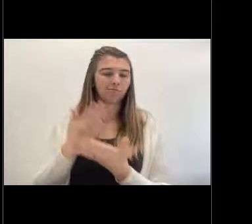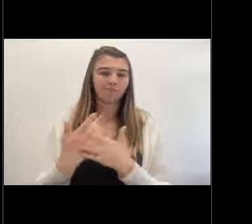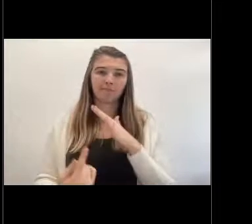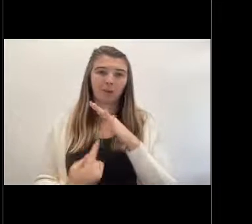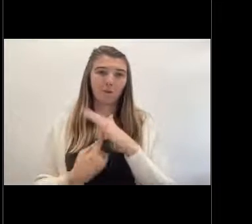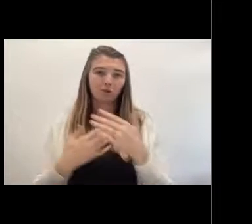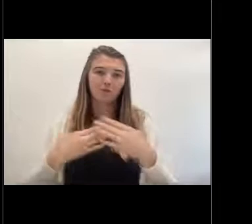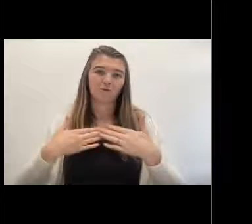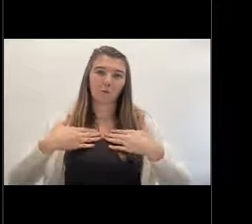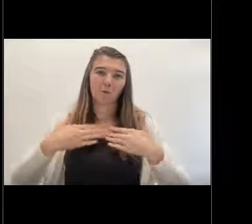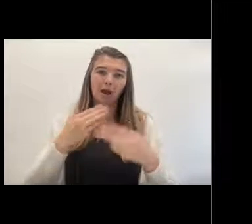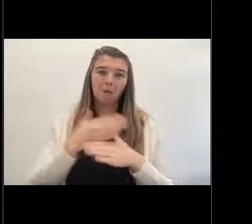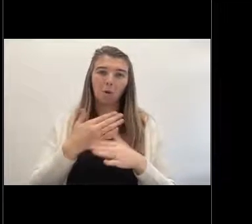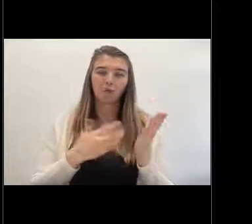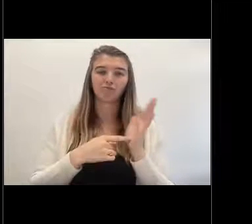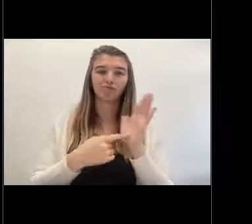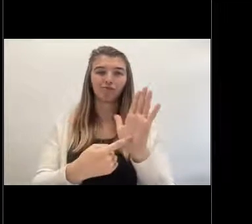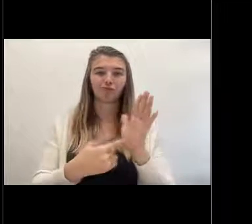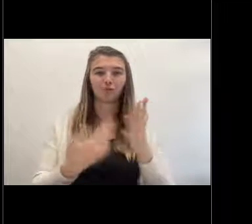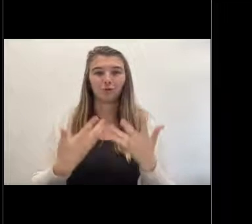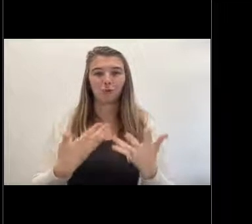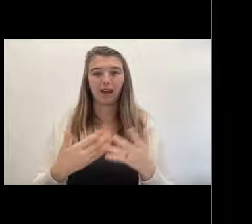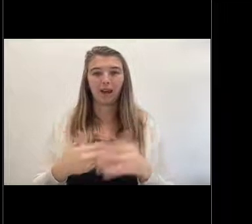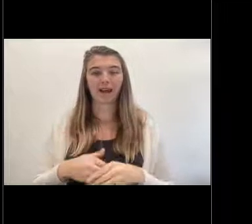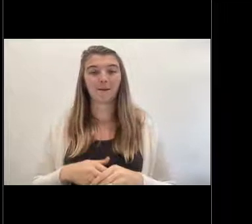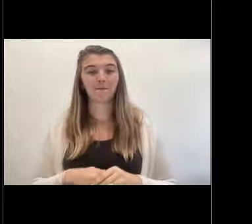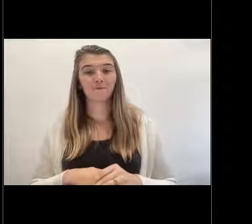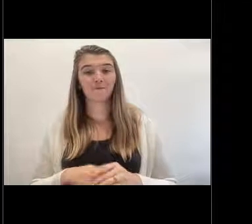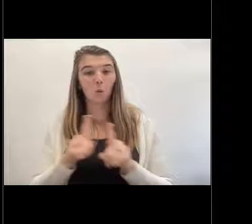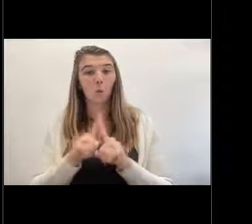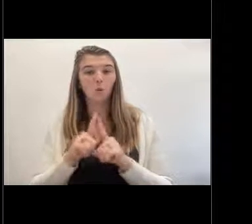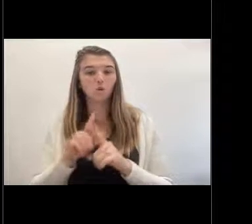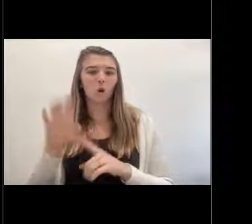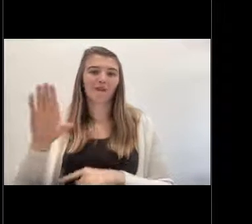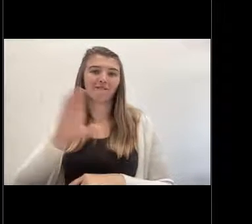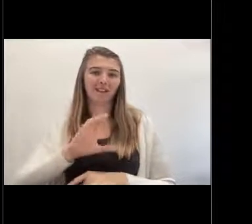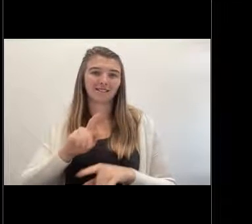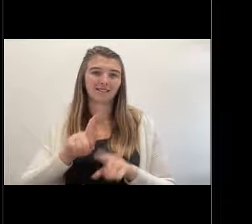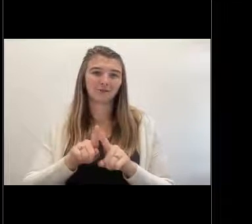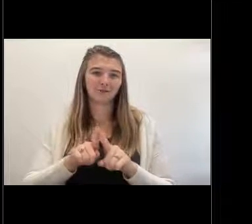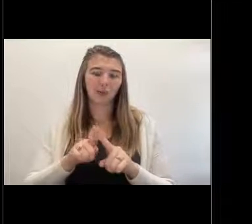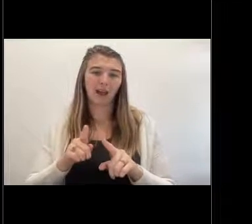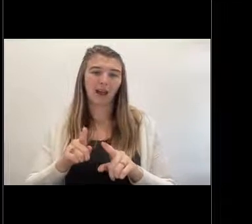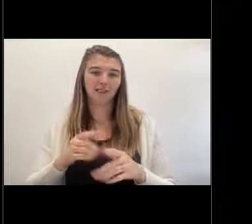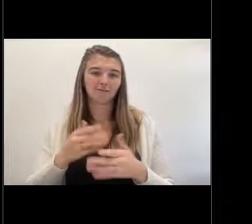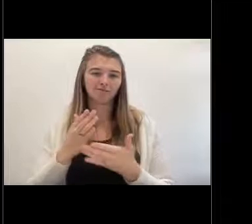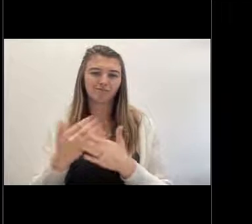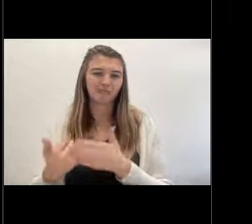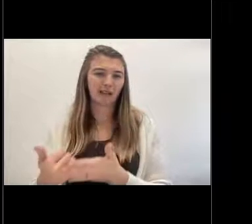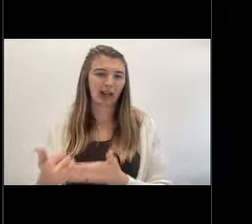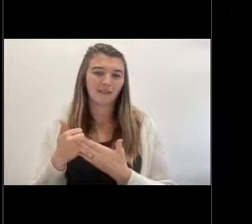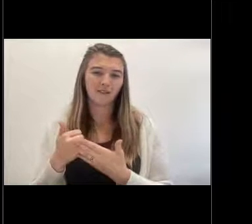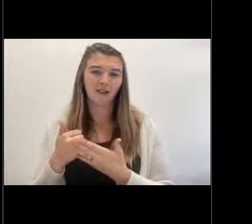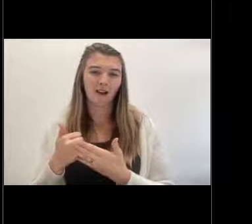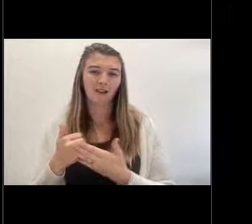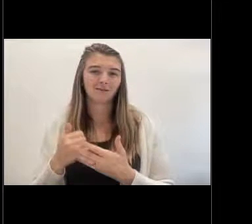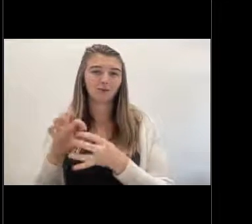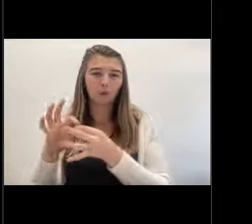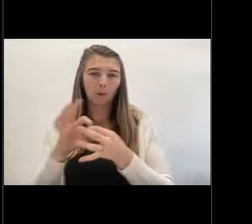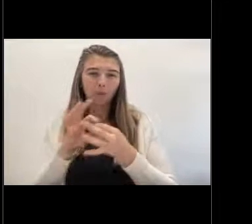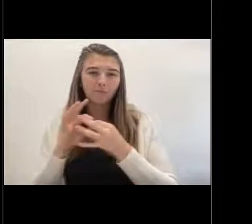have presented here, and the funding bodies and industrial collaborators that have